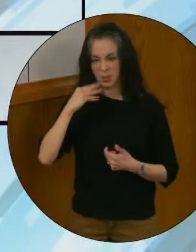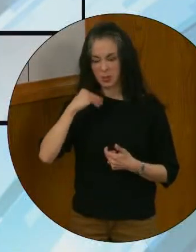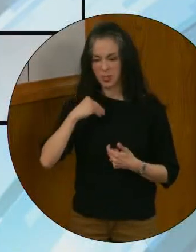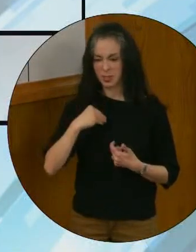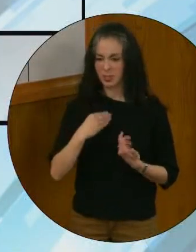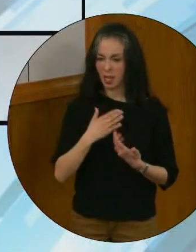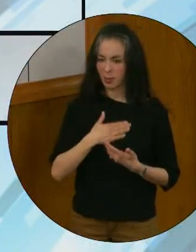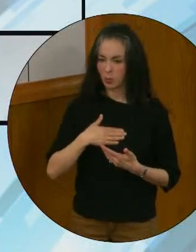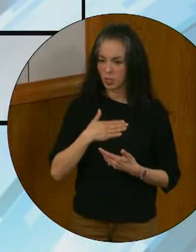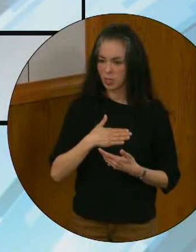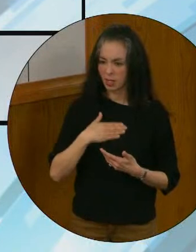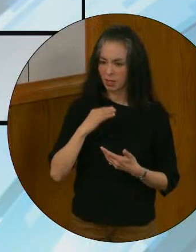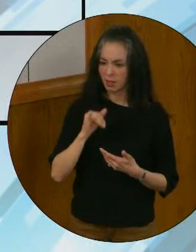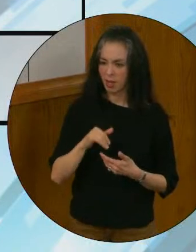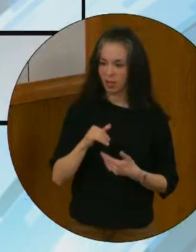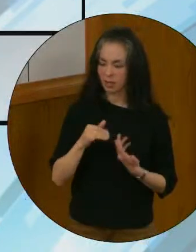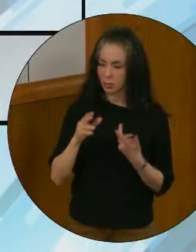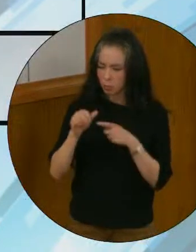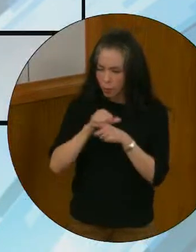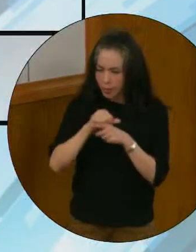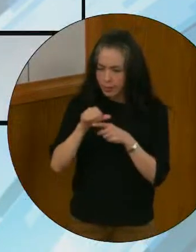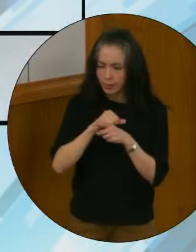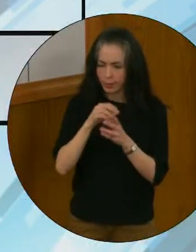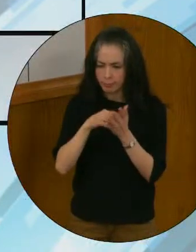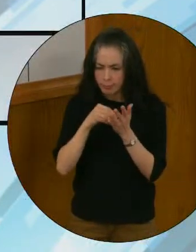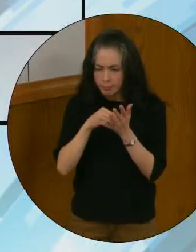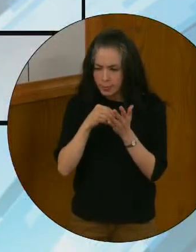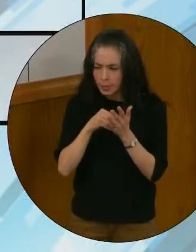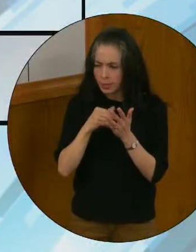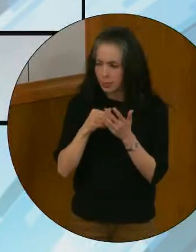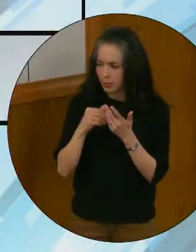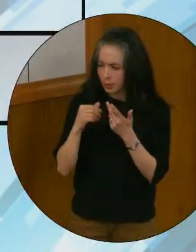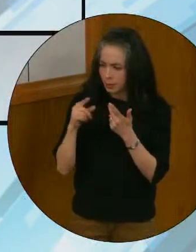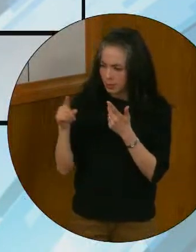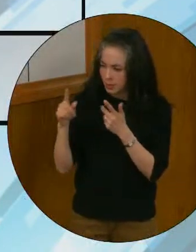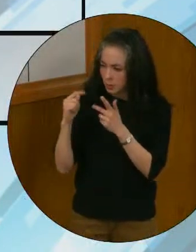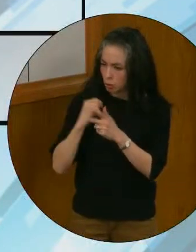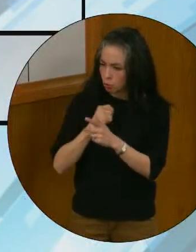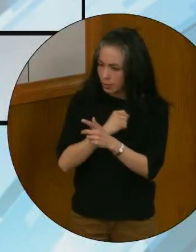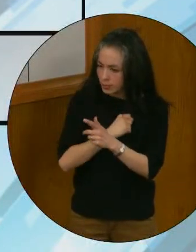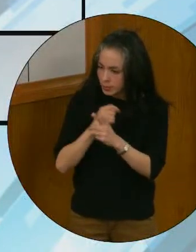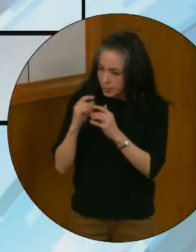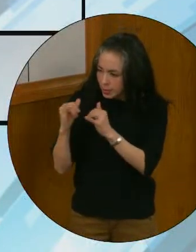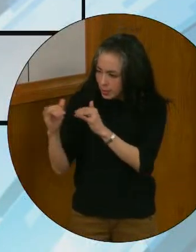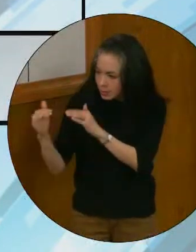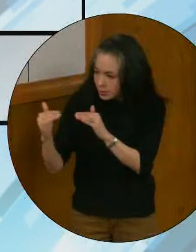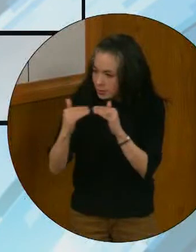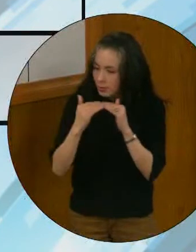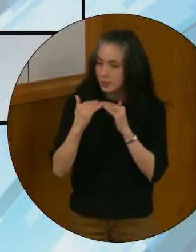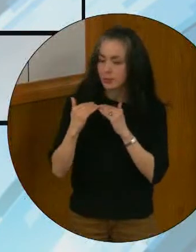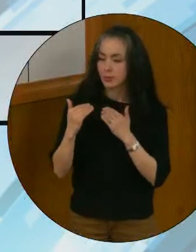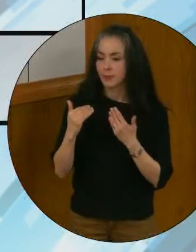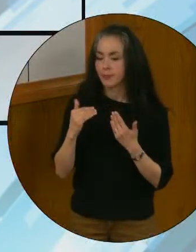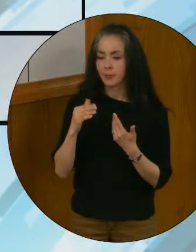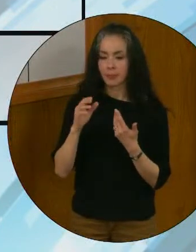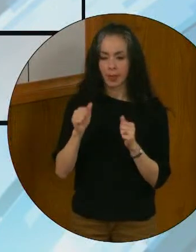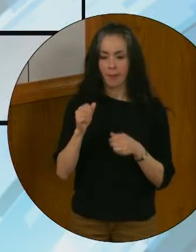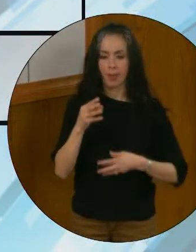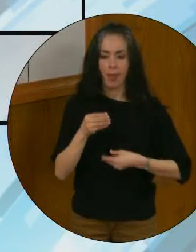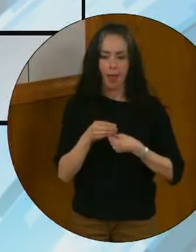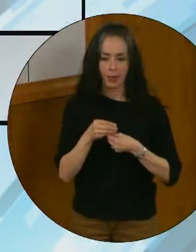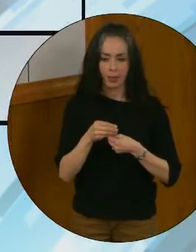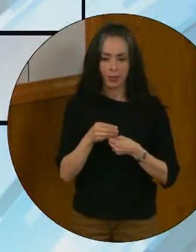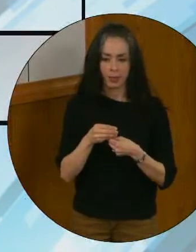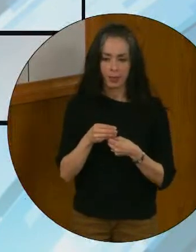process where we did all the trainings with my fellow trustee, Bustamante Adams, and this can be added and it